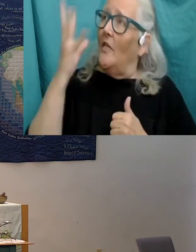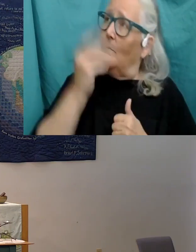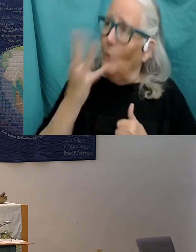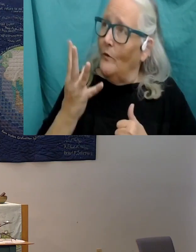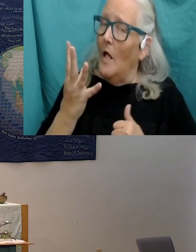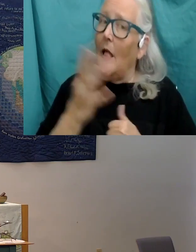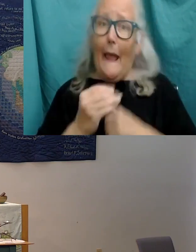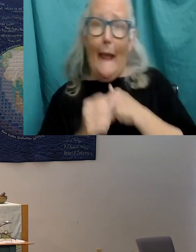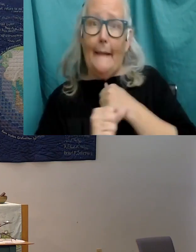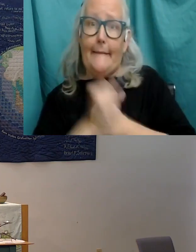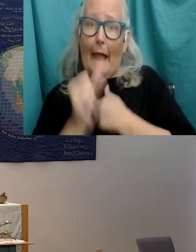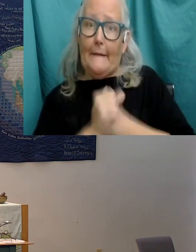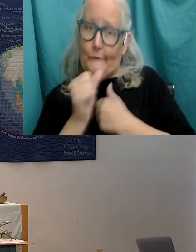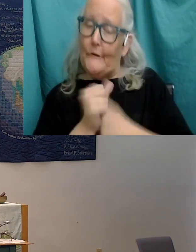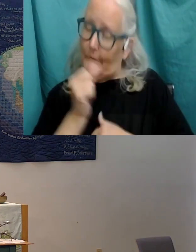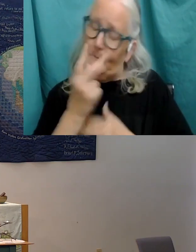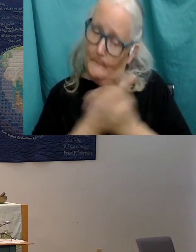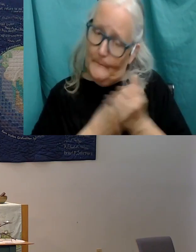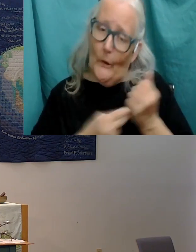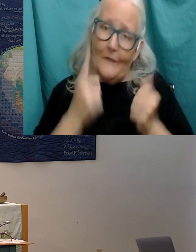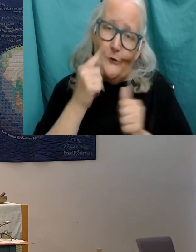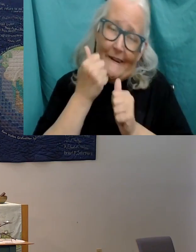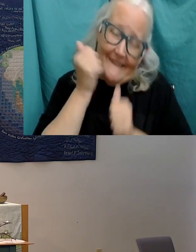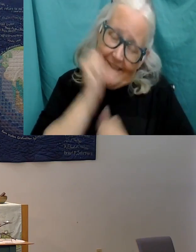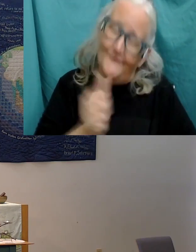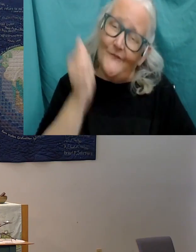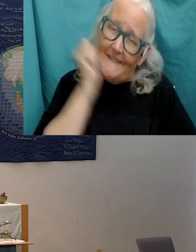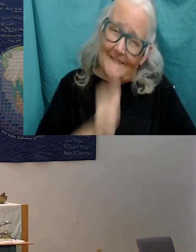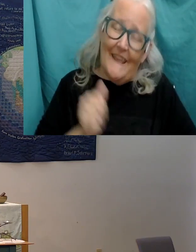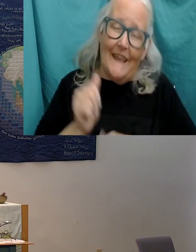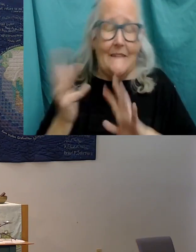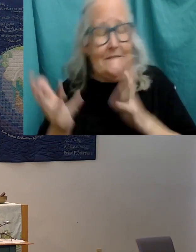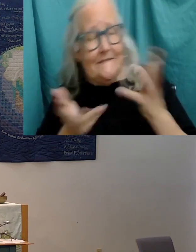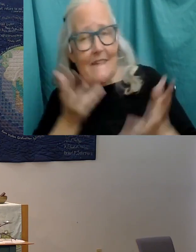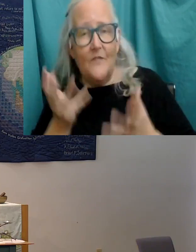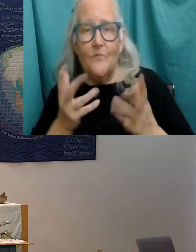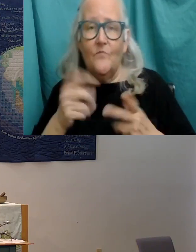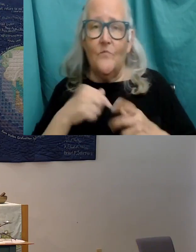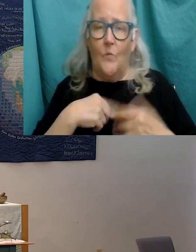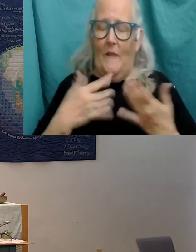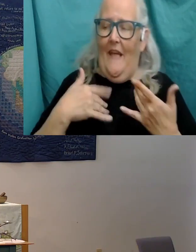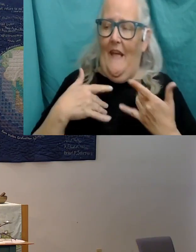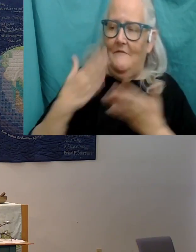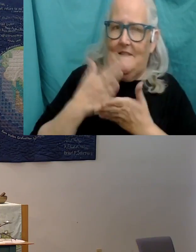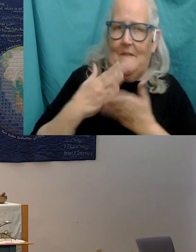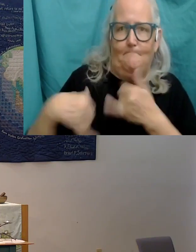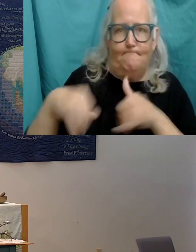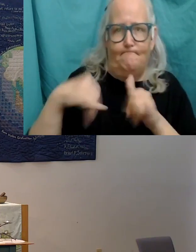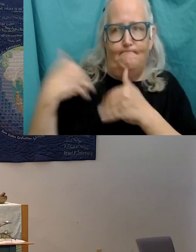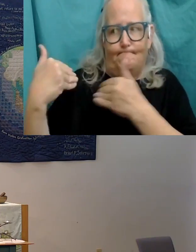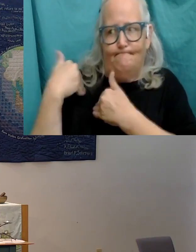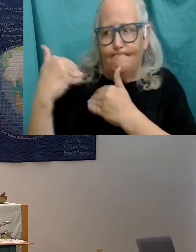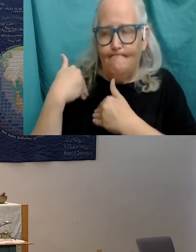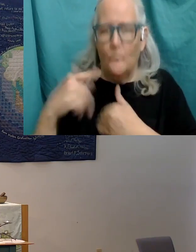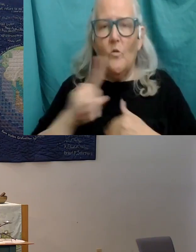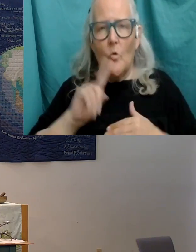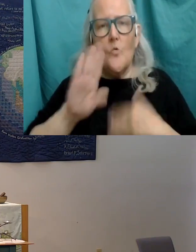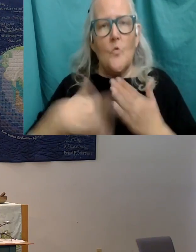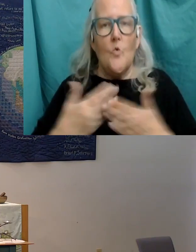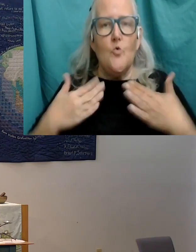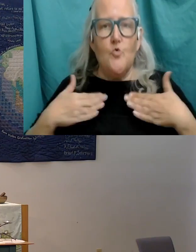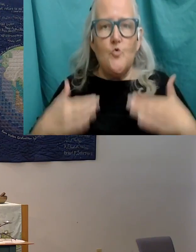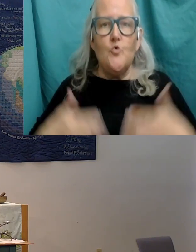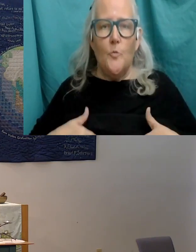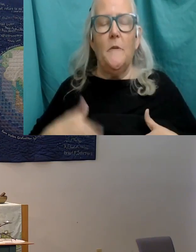and precarious day, awake to our shared responsibility and humanity as we journey together through